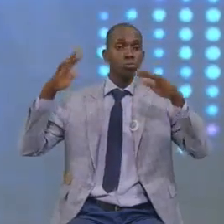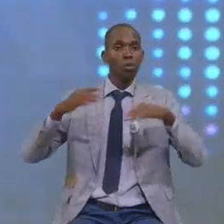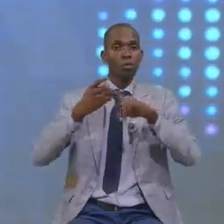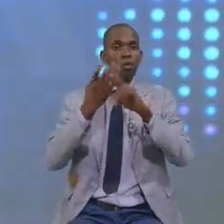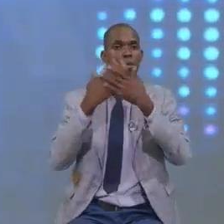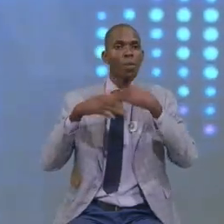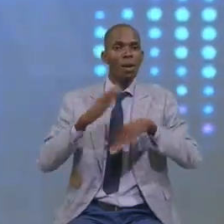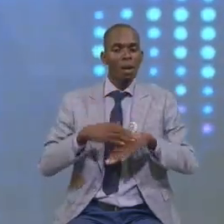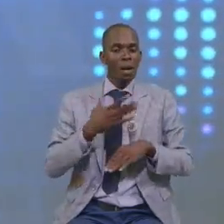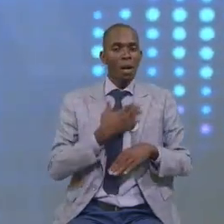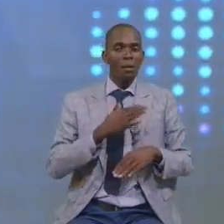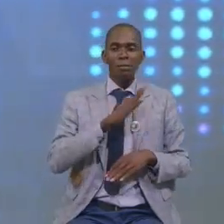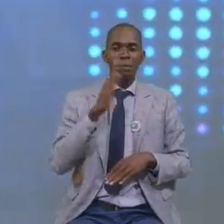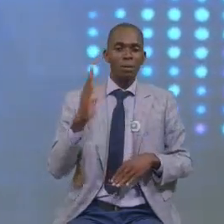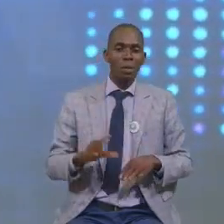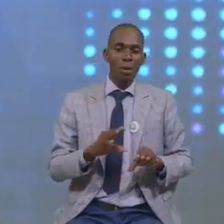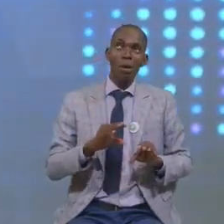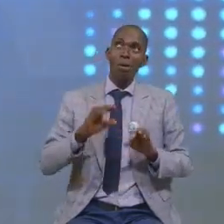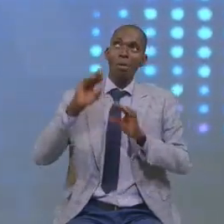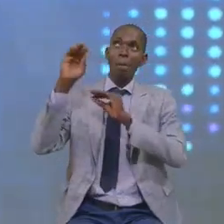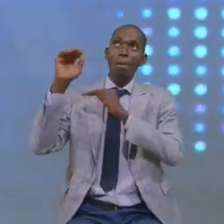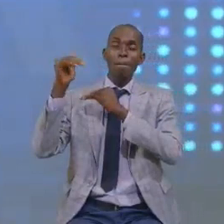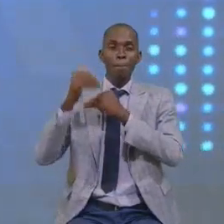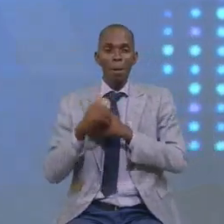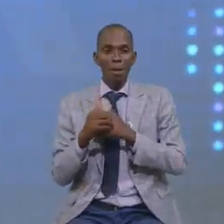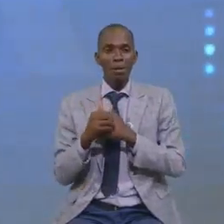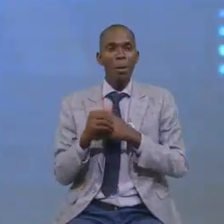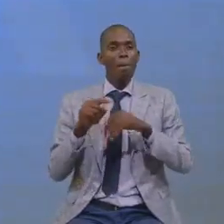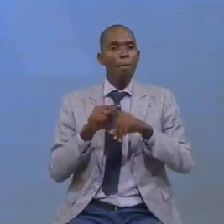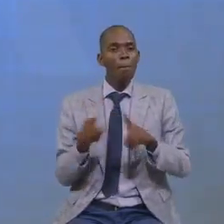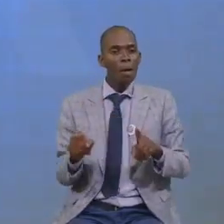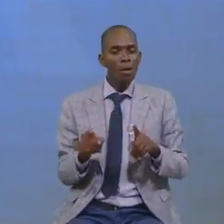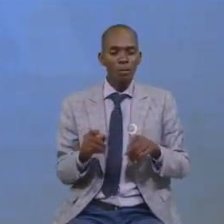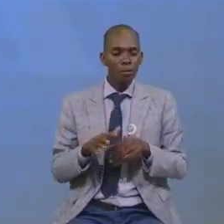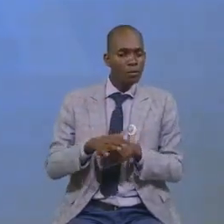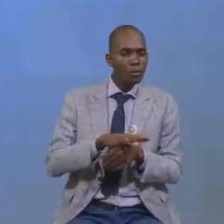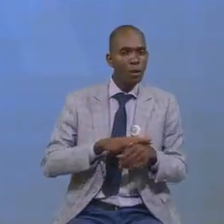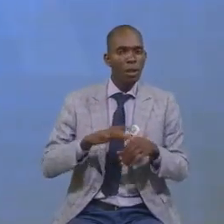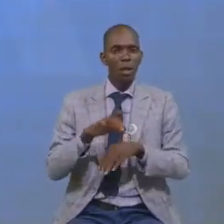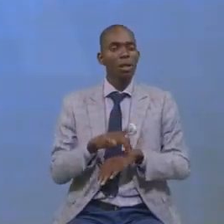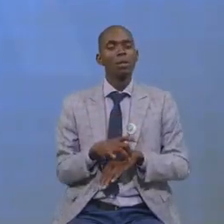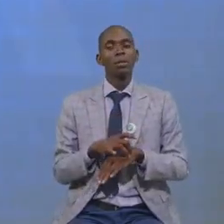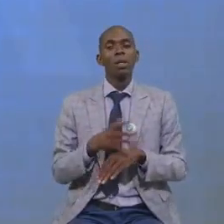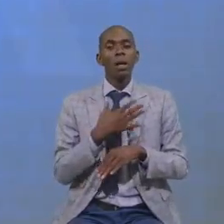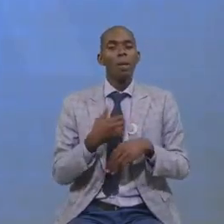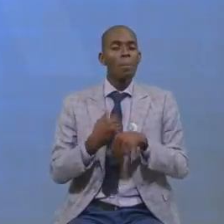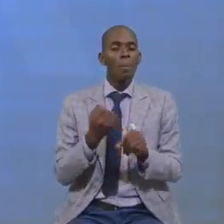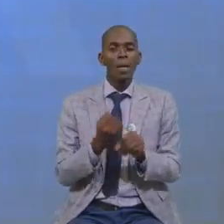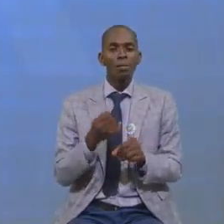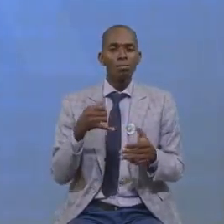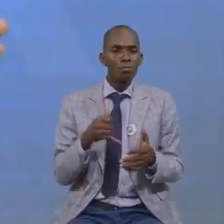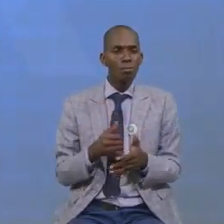returneth not thither, but watereth the earth, and maketh it